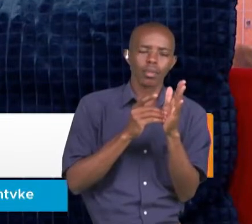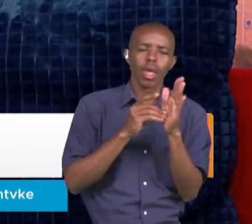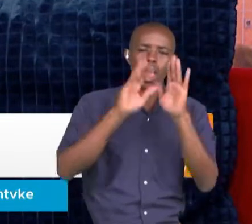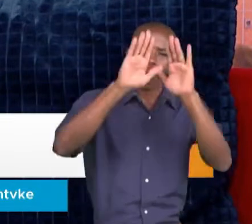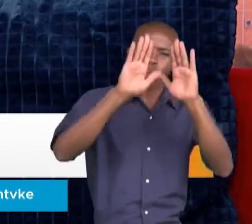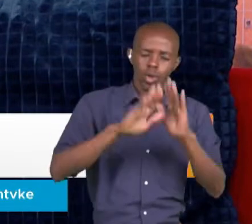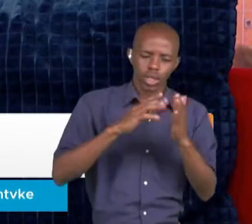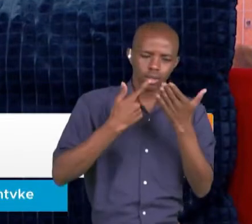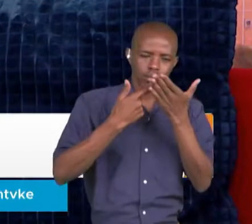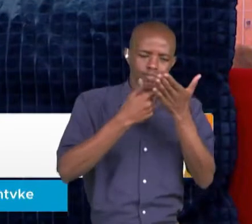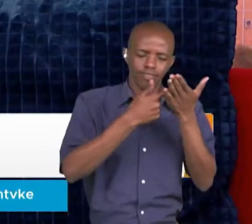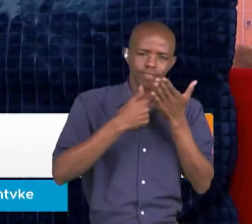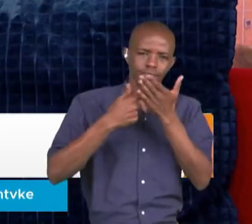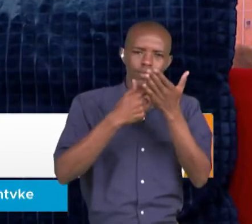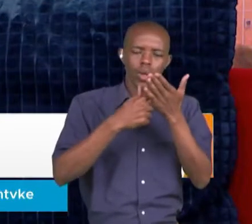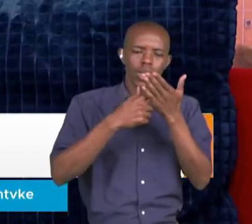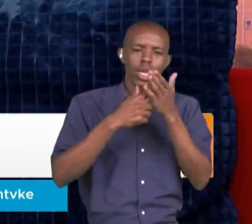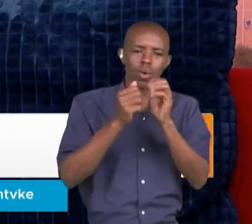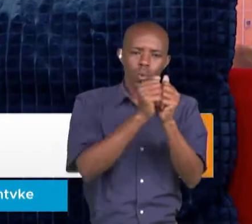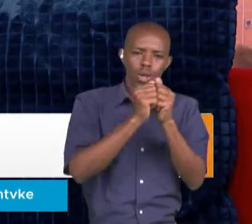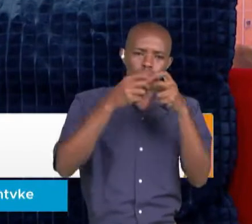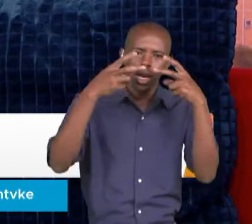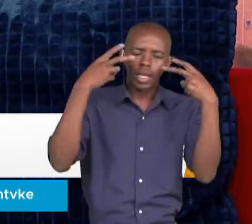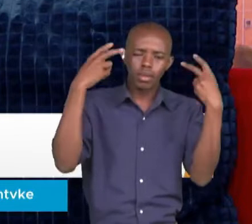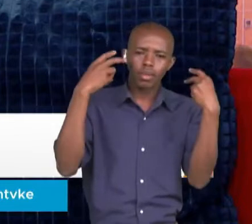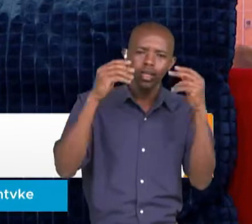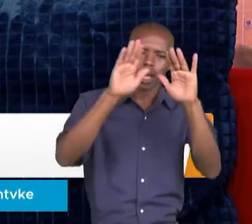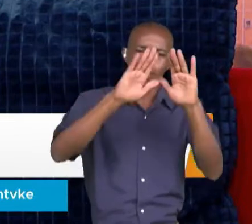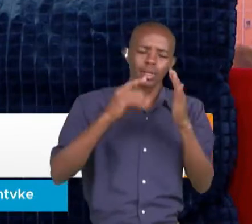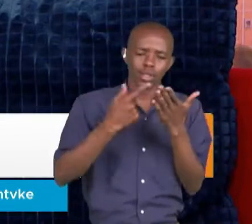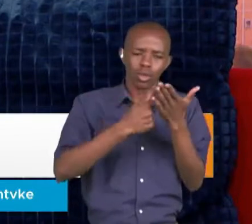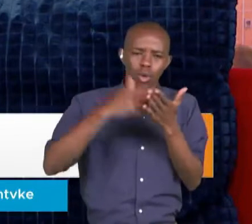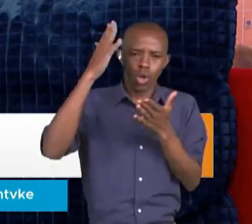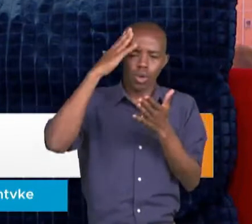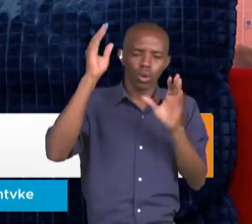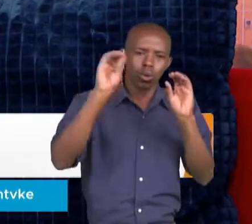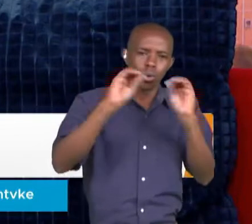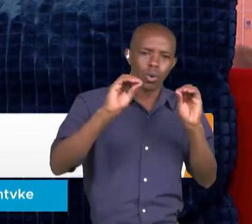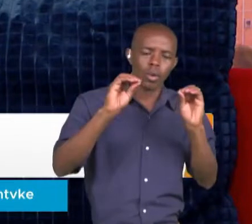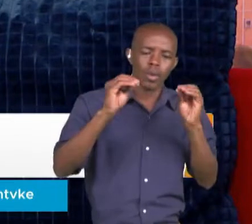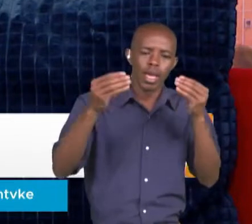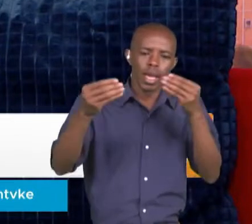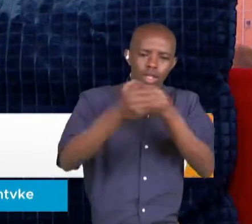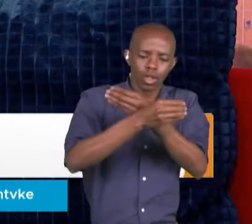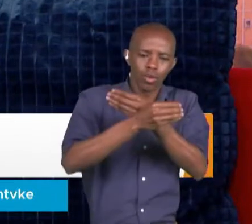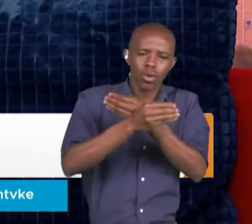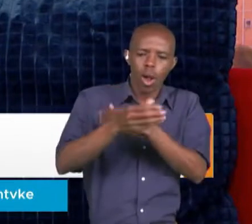discussions with Al-Shabaab. And so those critical discussions, you don't know whether it was exchange of